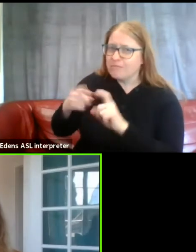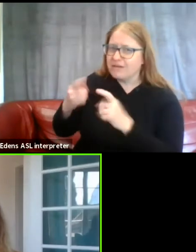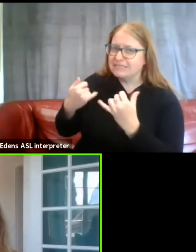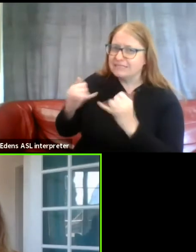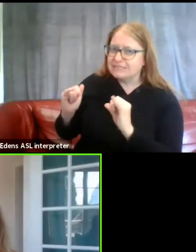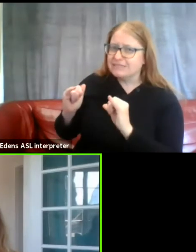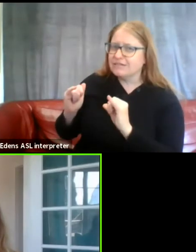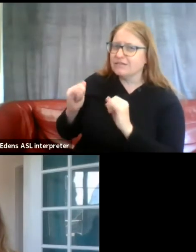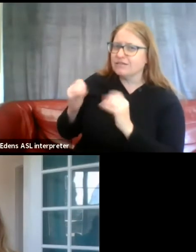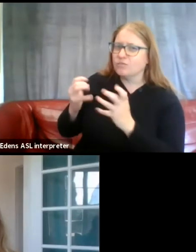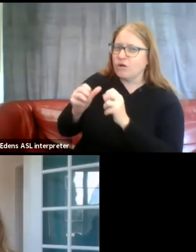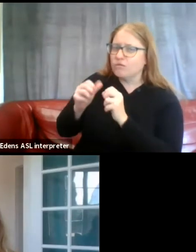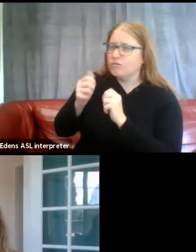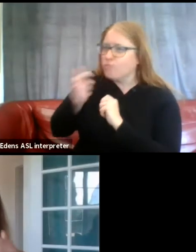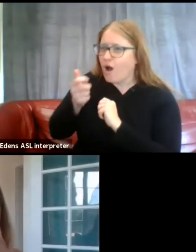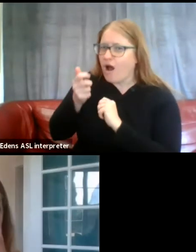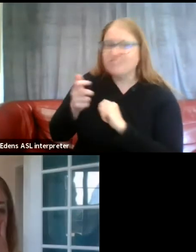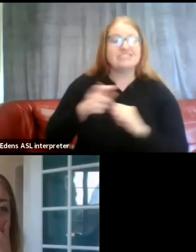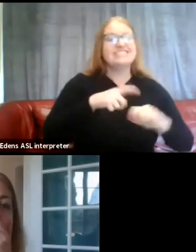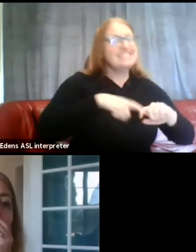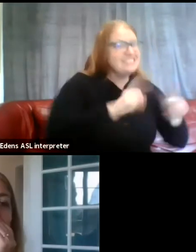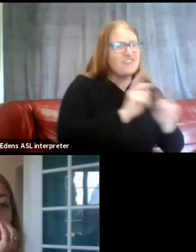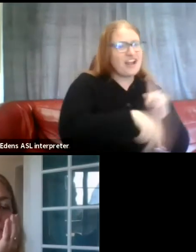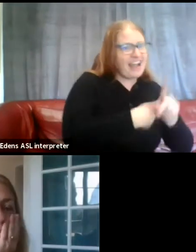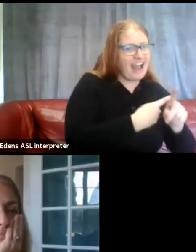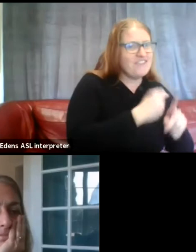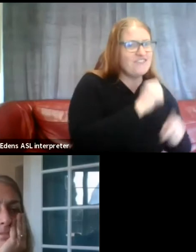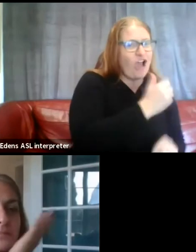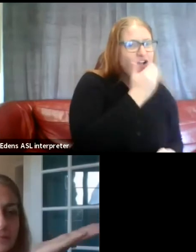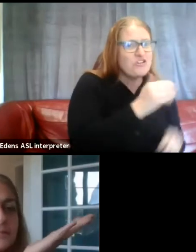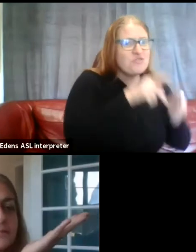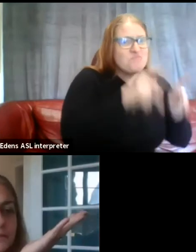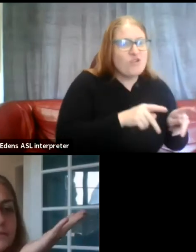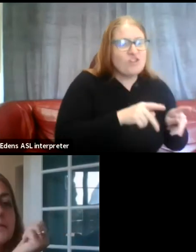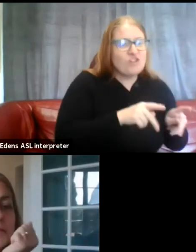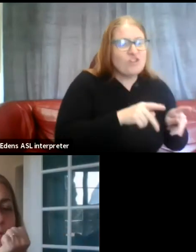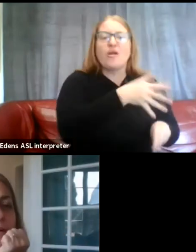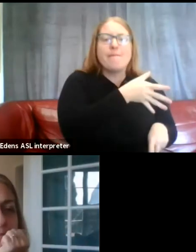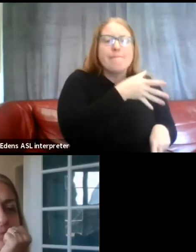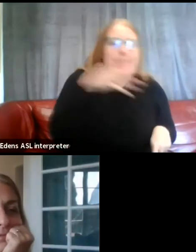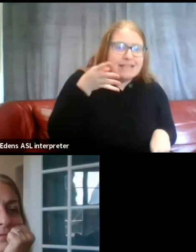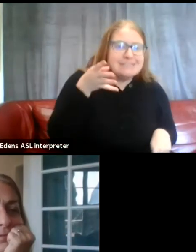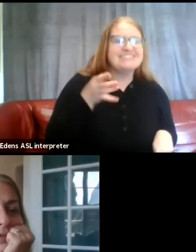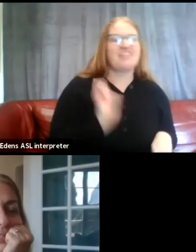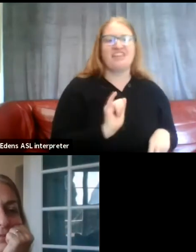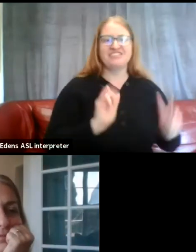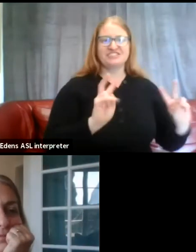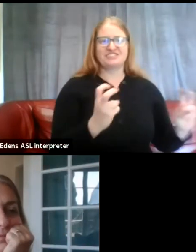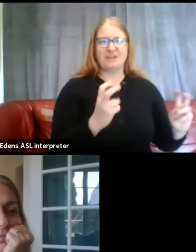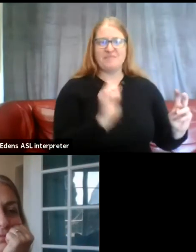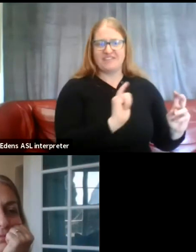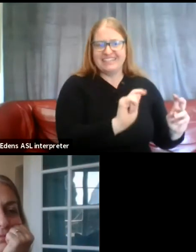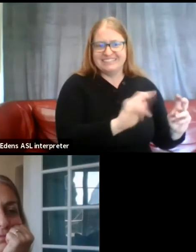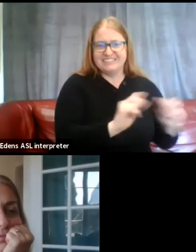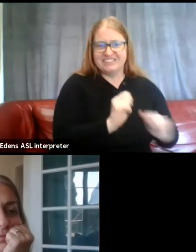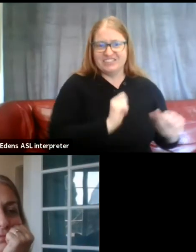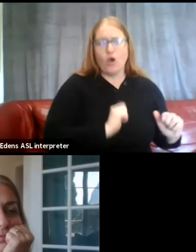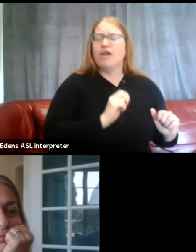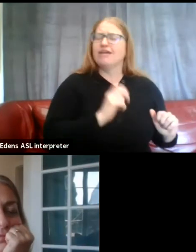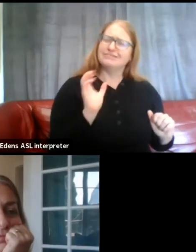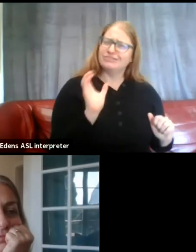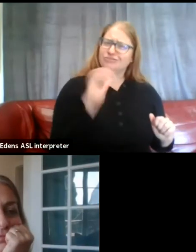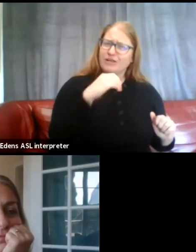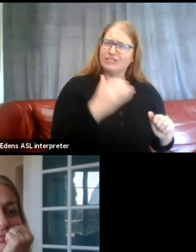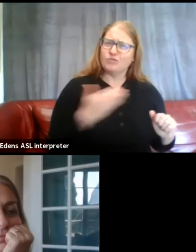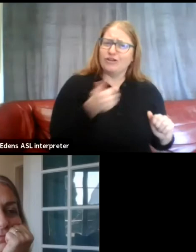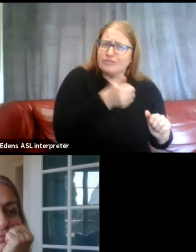good person, and her messiness is literally the subject of that show. And in a weird way, her being the protagonist is